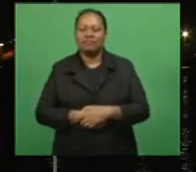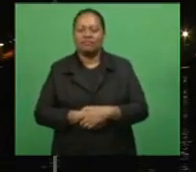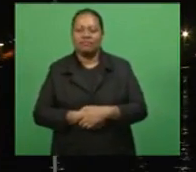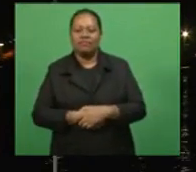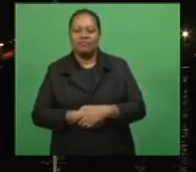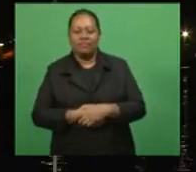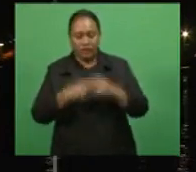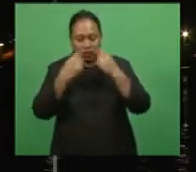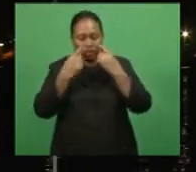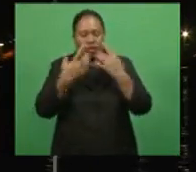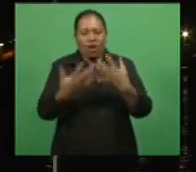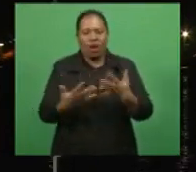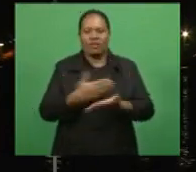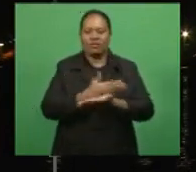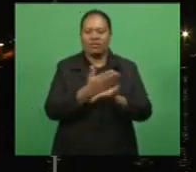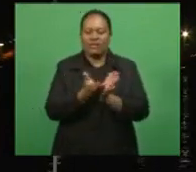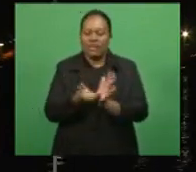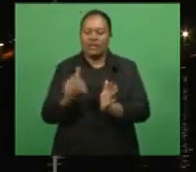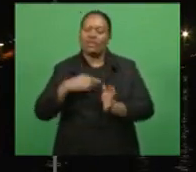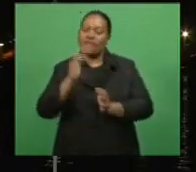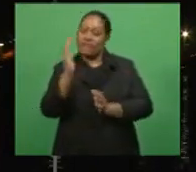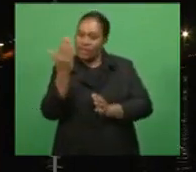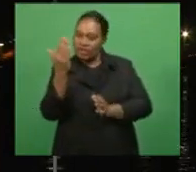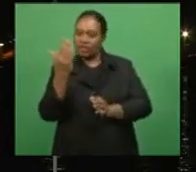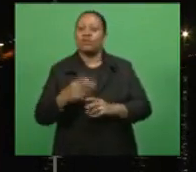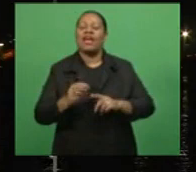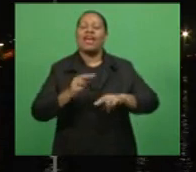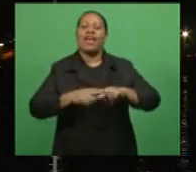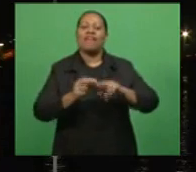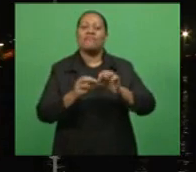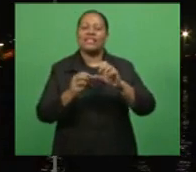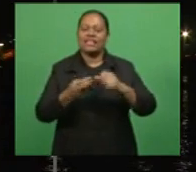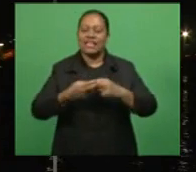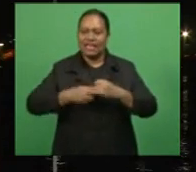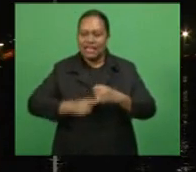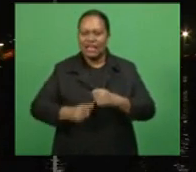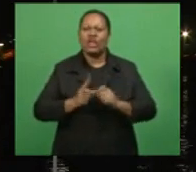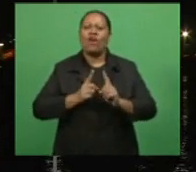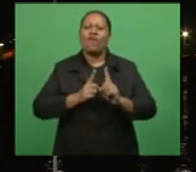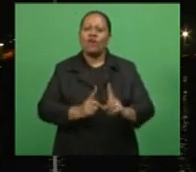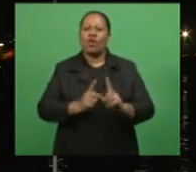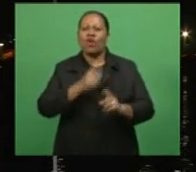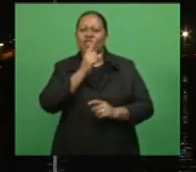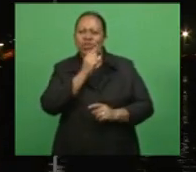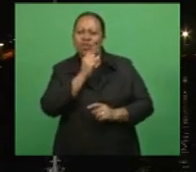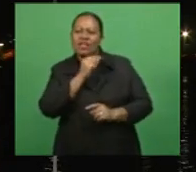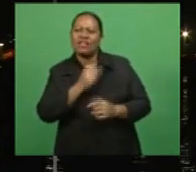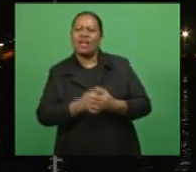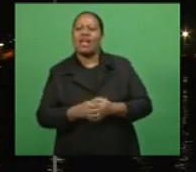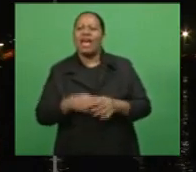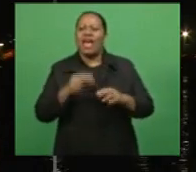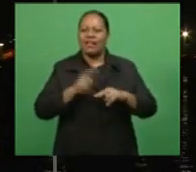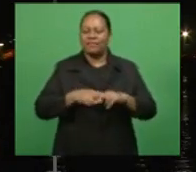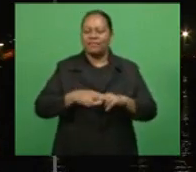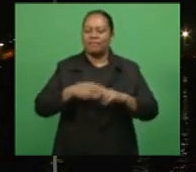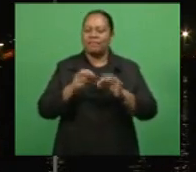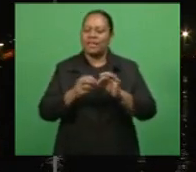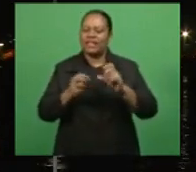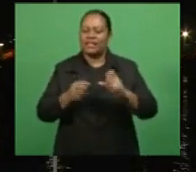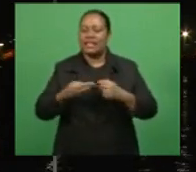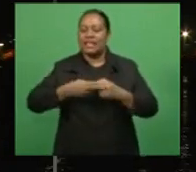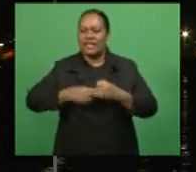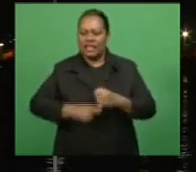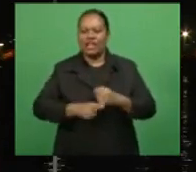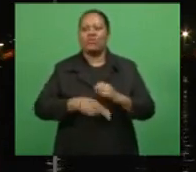fbcnews@fbc.com.fj. Share it with us via Facebook page FBC News. You can also follow and tweet us your news tips at FBC_news or